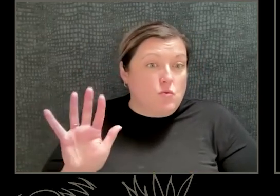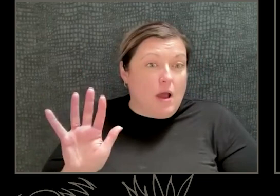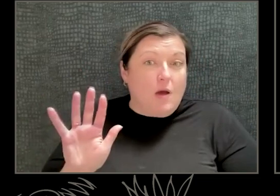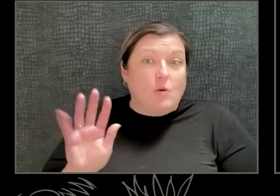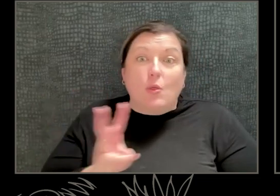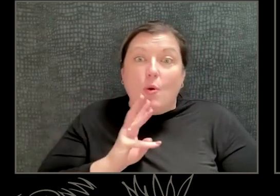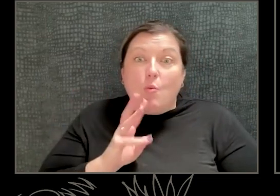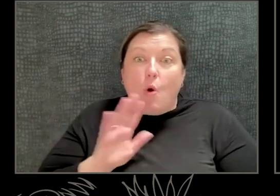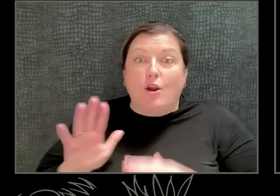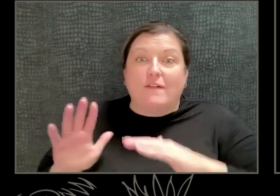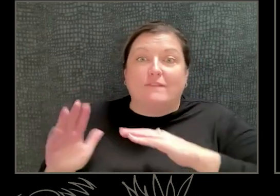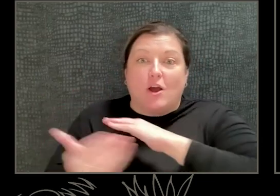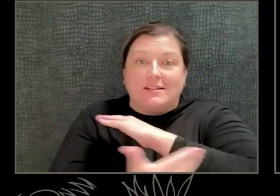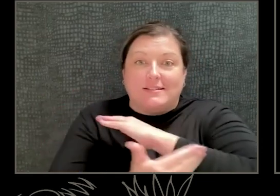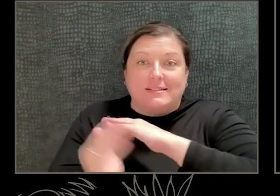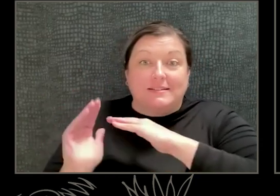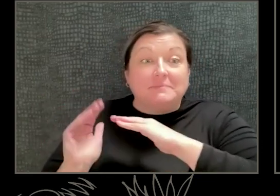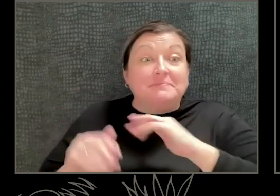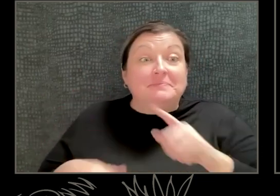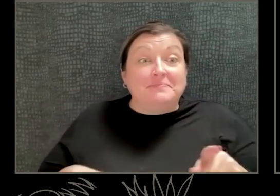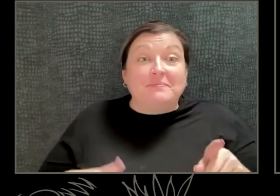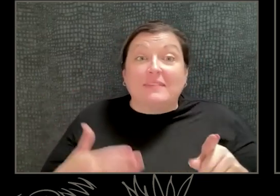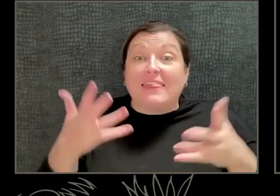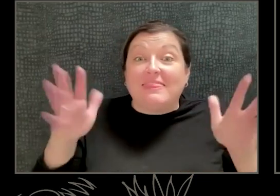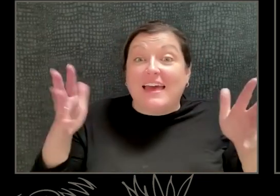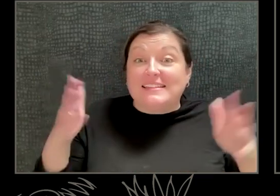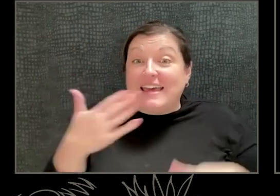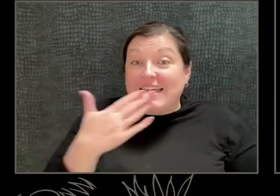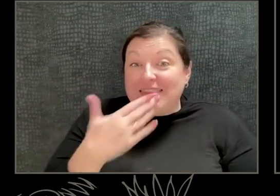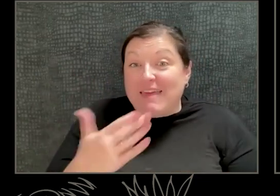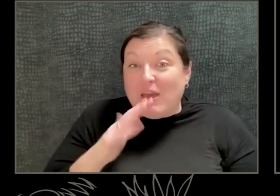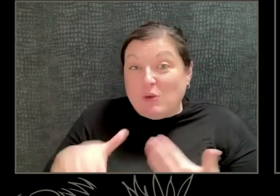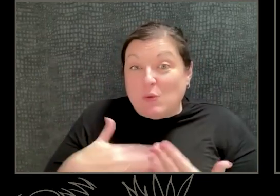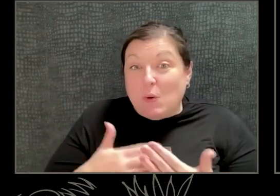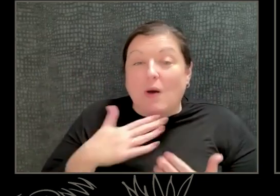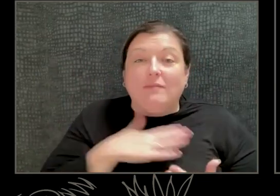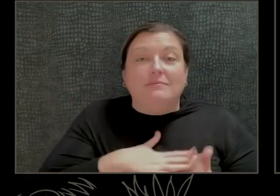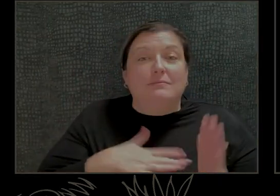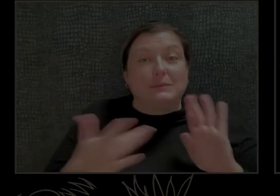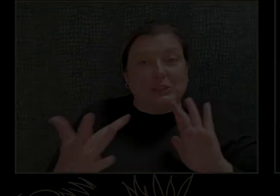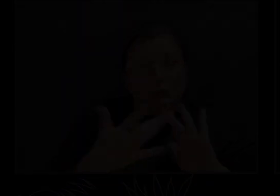the waterfront. That's it from me. Thank you all. Please reach out.